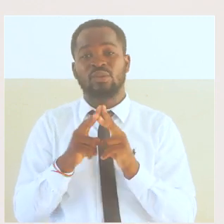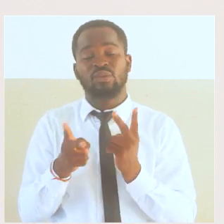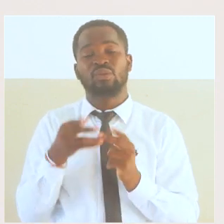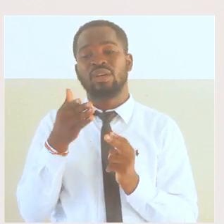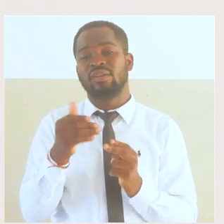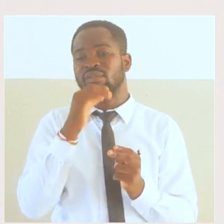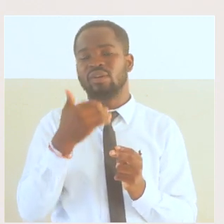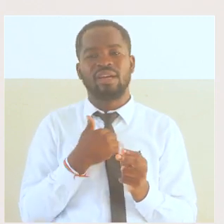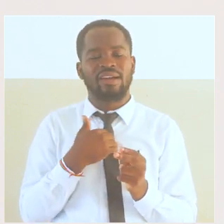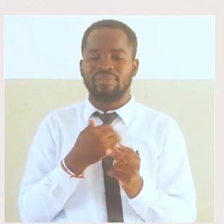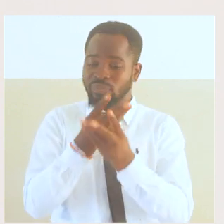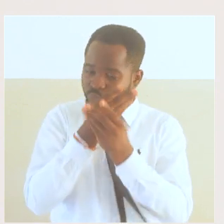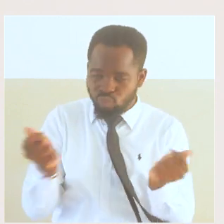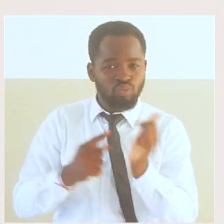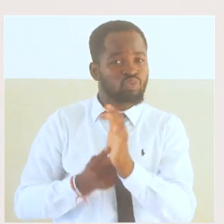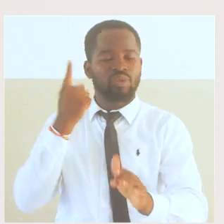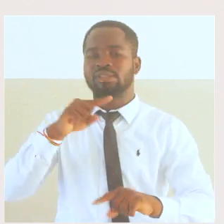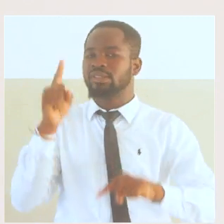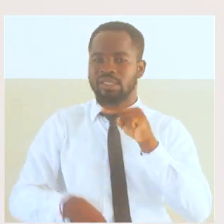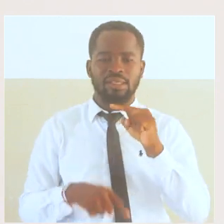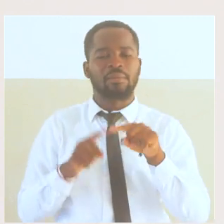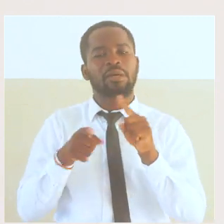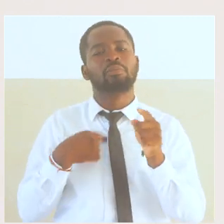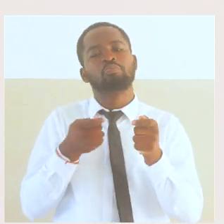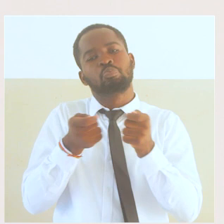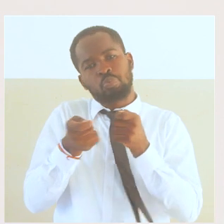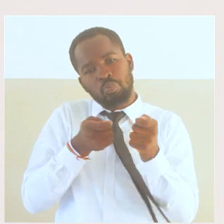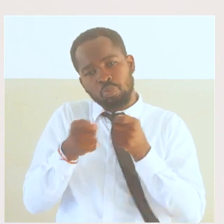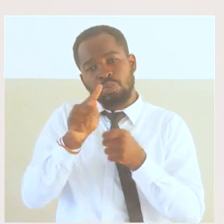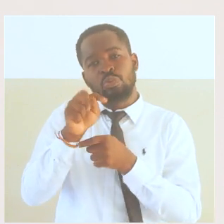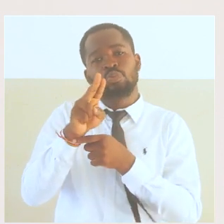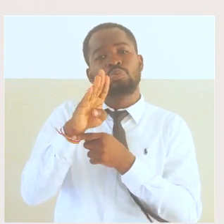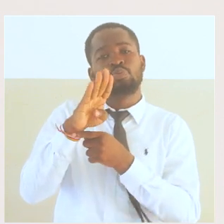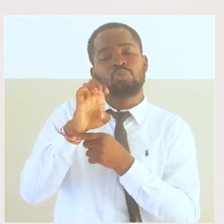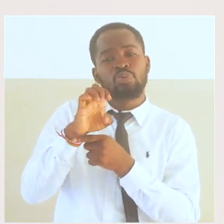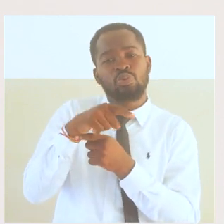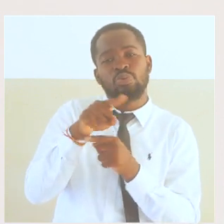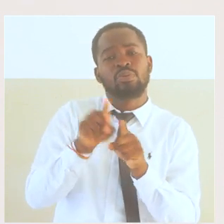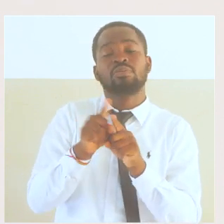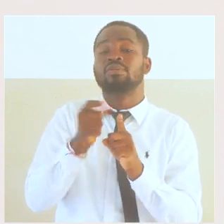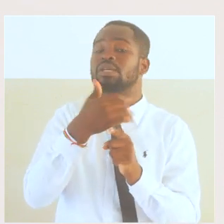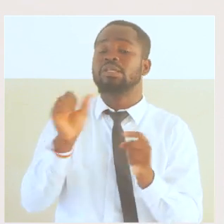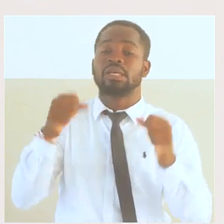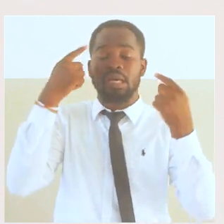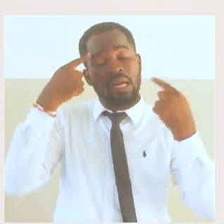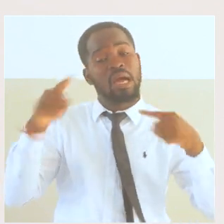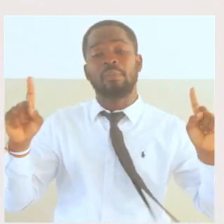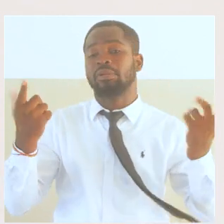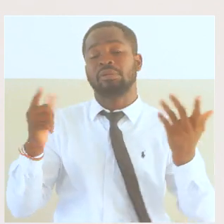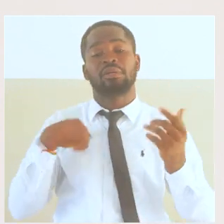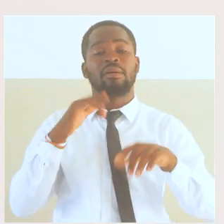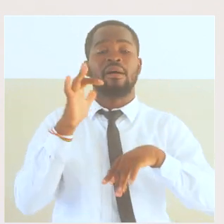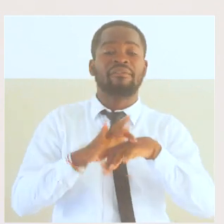is a foreign body, so anything can happen to the tube. It can get infected, it can get blocked, it can even migrate from